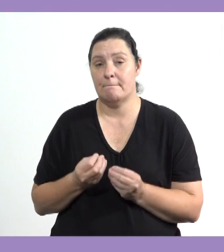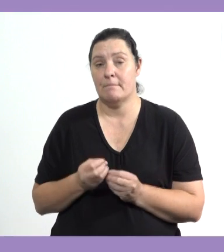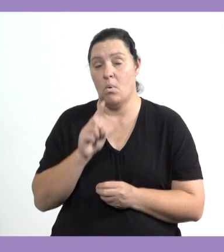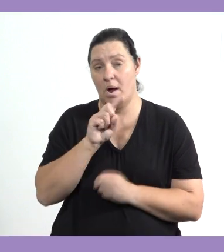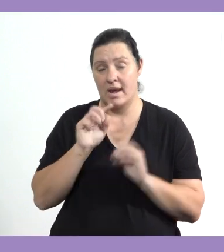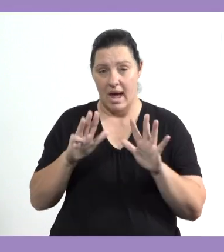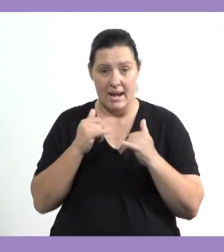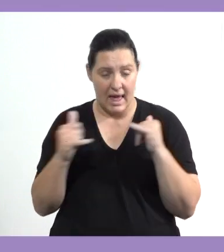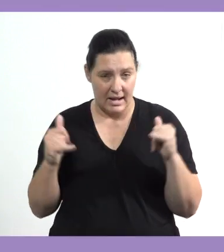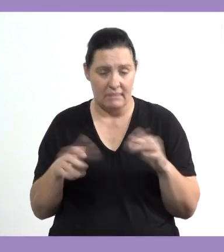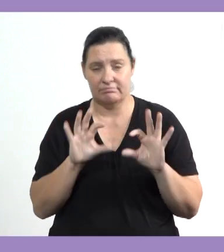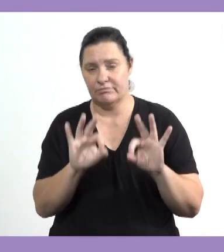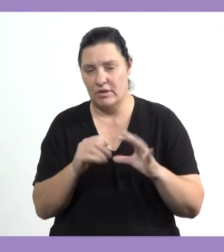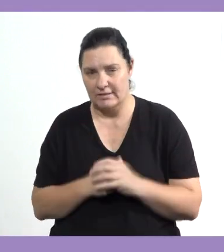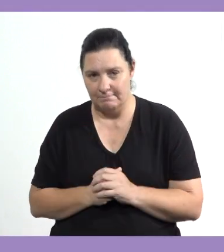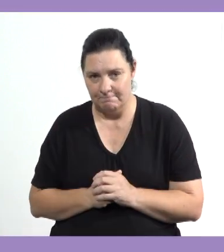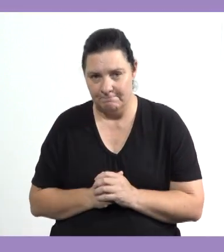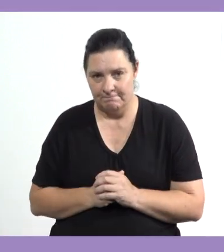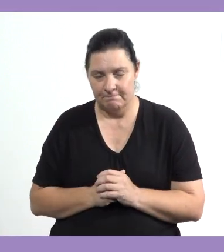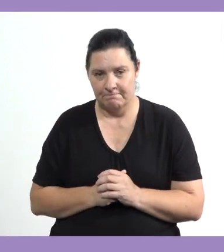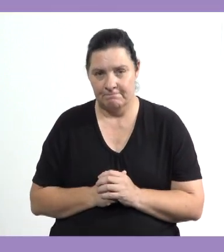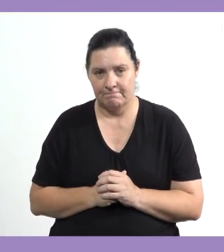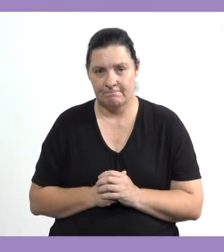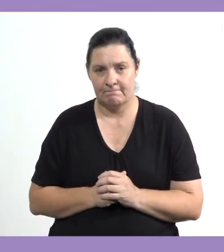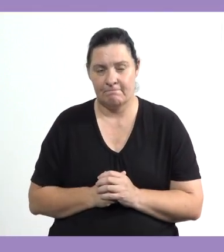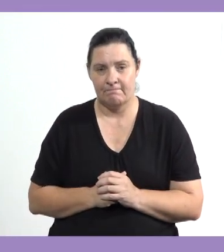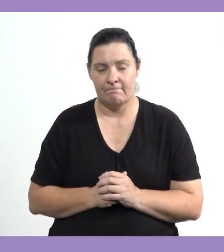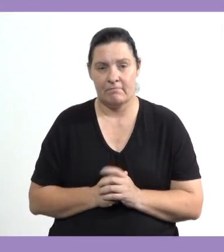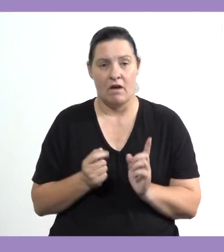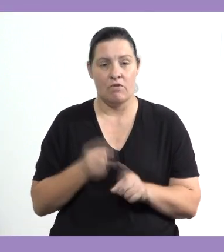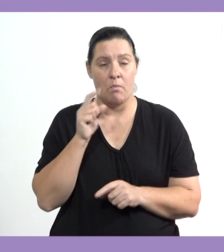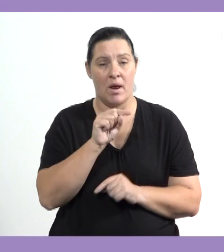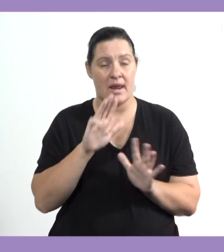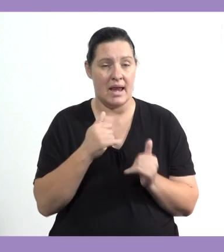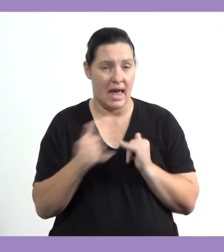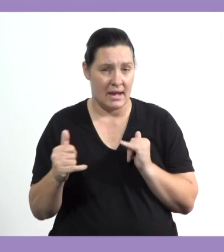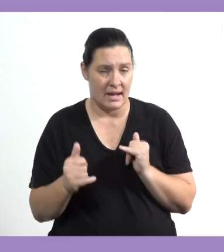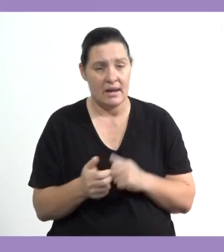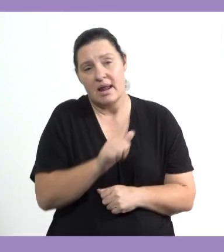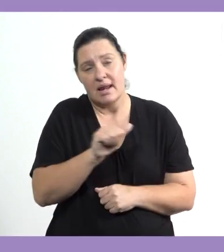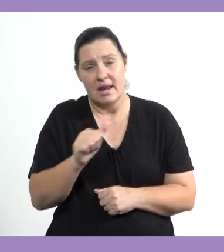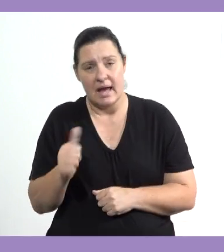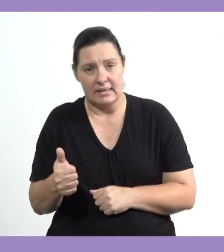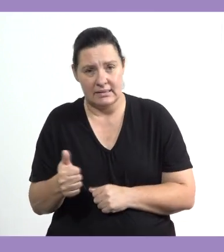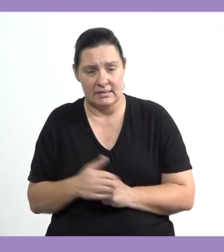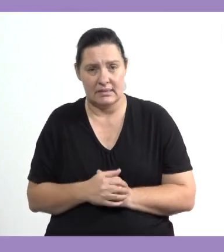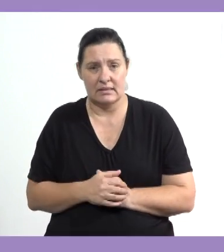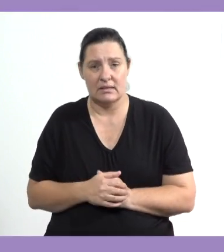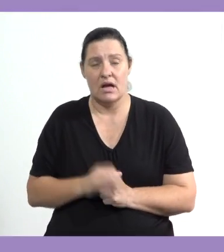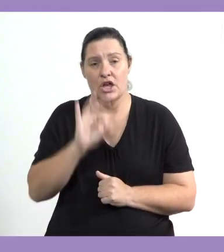counted 19 lines, then you are correct. So from 19 lines, we go on to